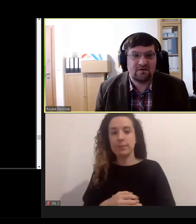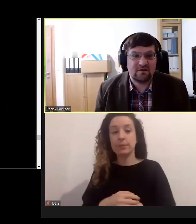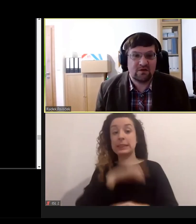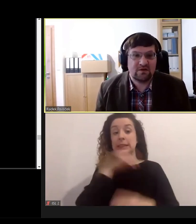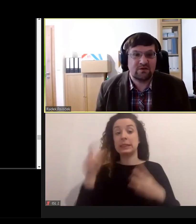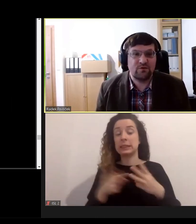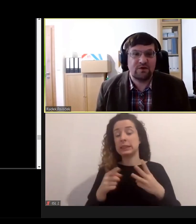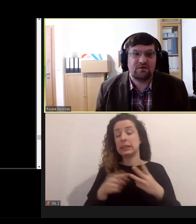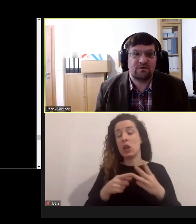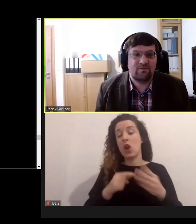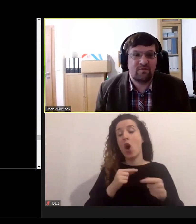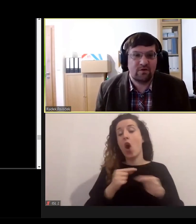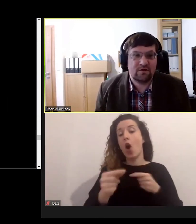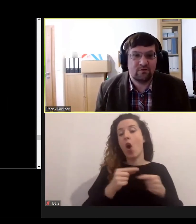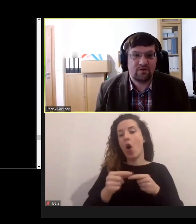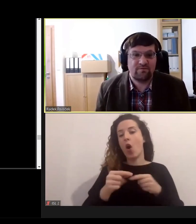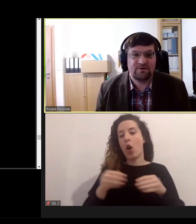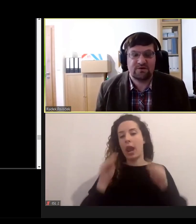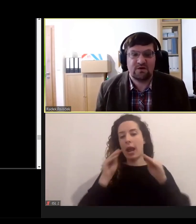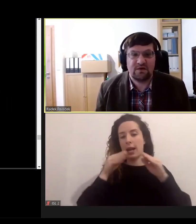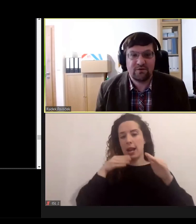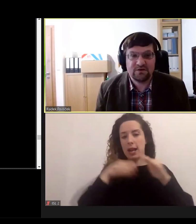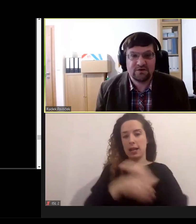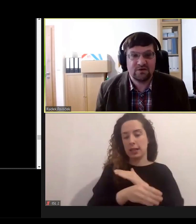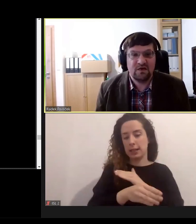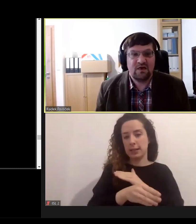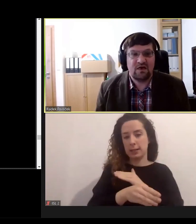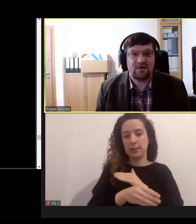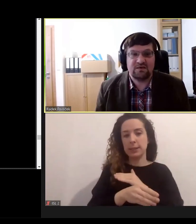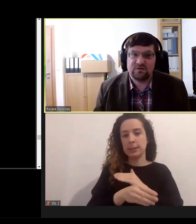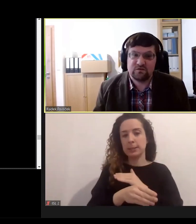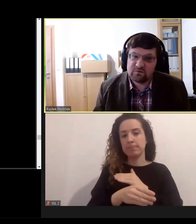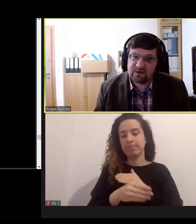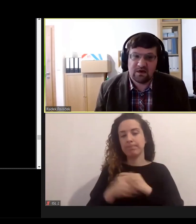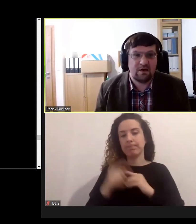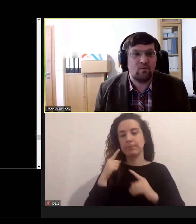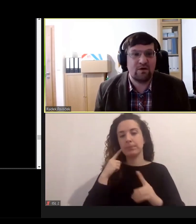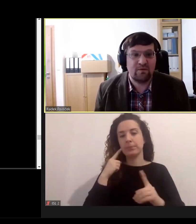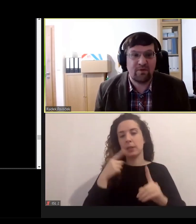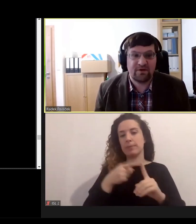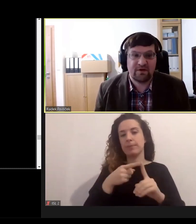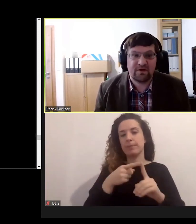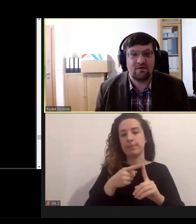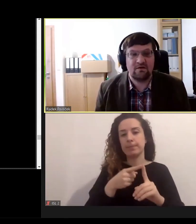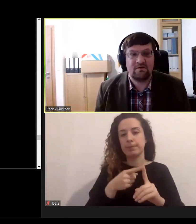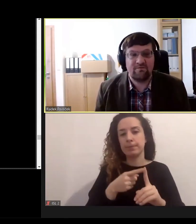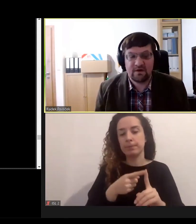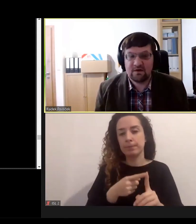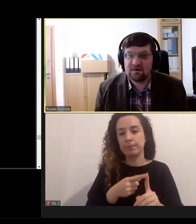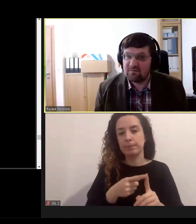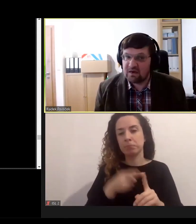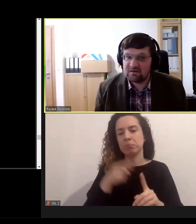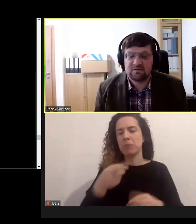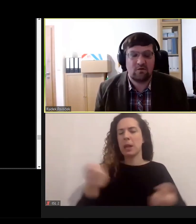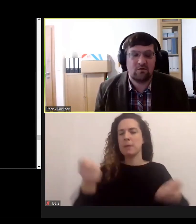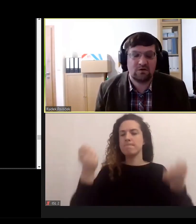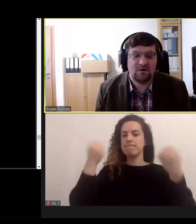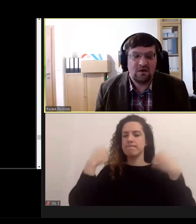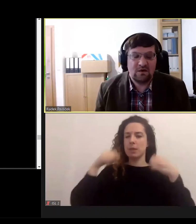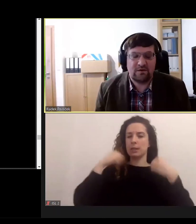these. The first one is analysis of needs and requirements regarding the